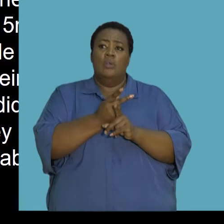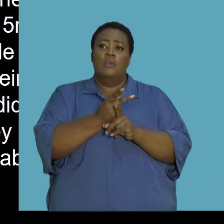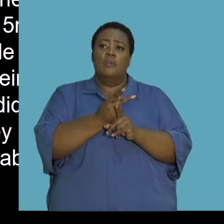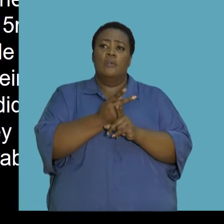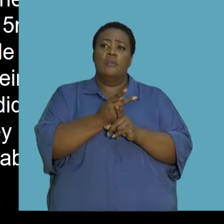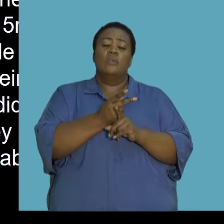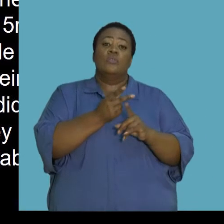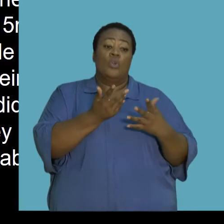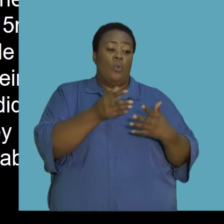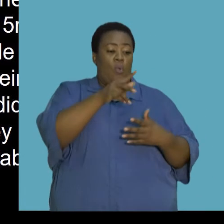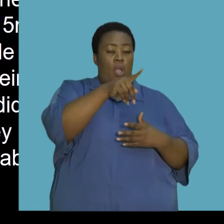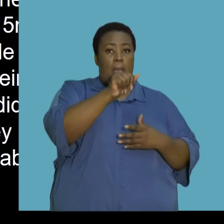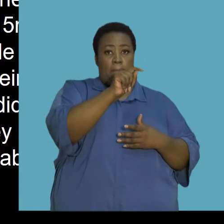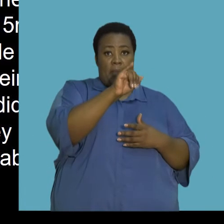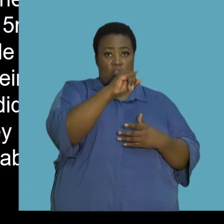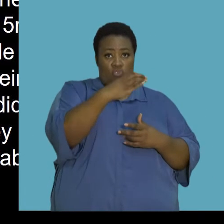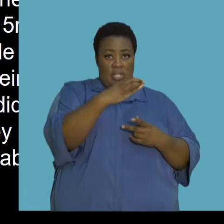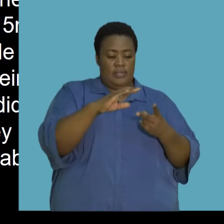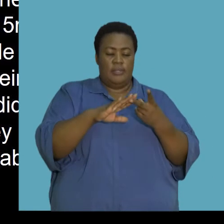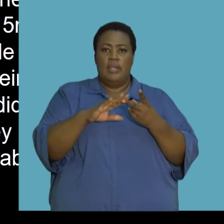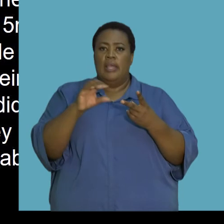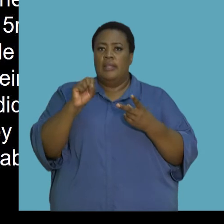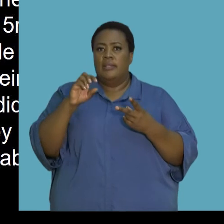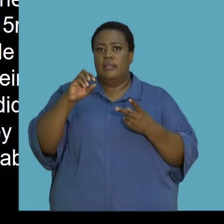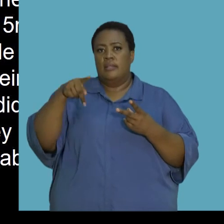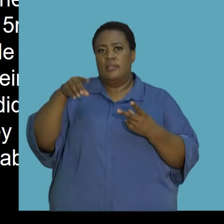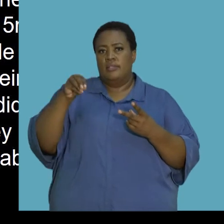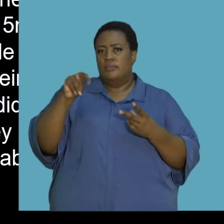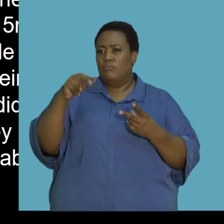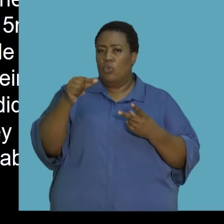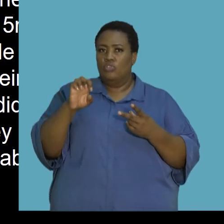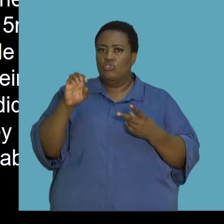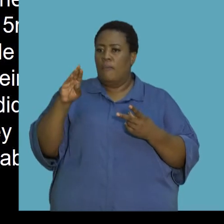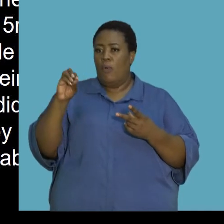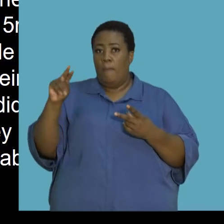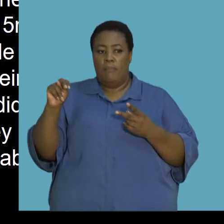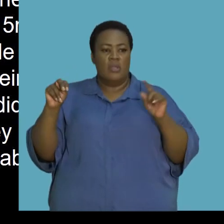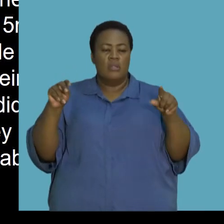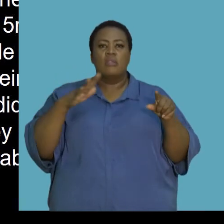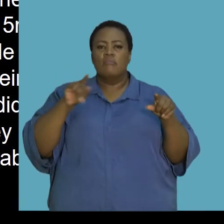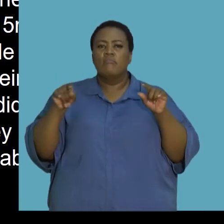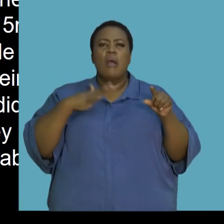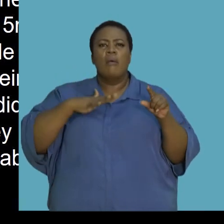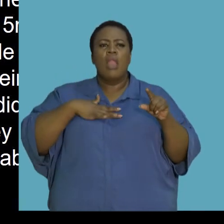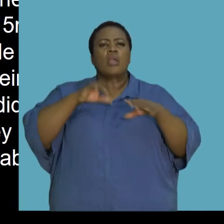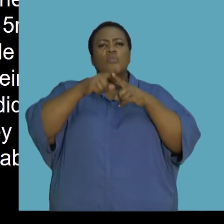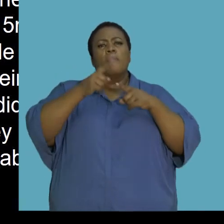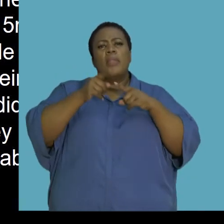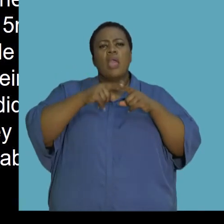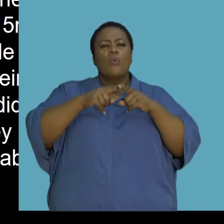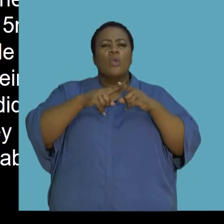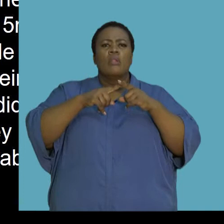has created. Let's look at this. So Patrick and SpongeBob love to blow bubbles. Don't do we all? Patrick found